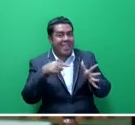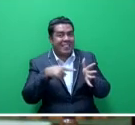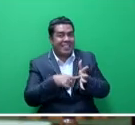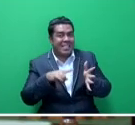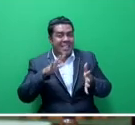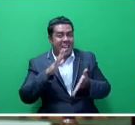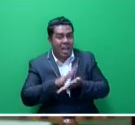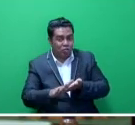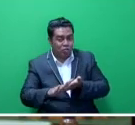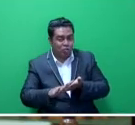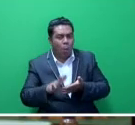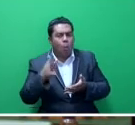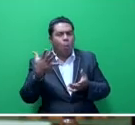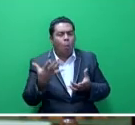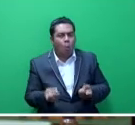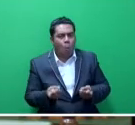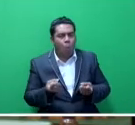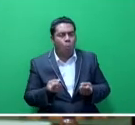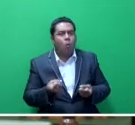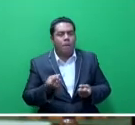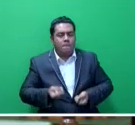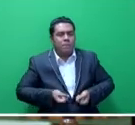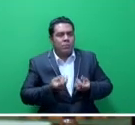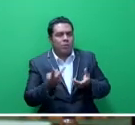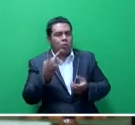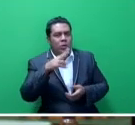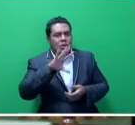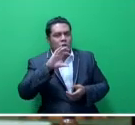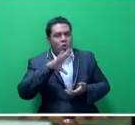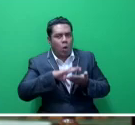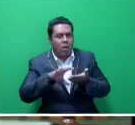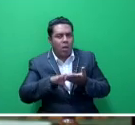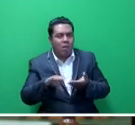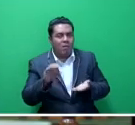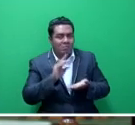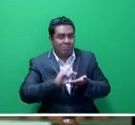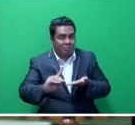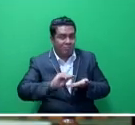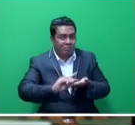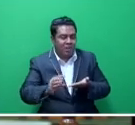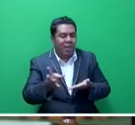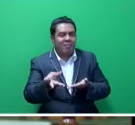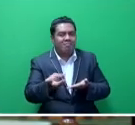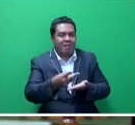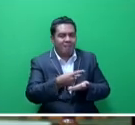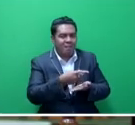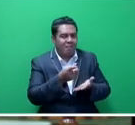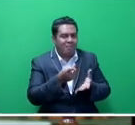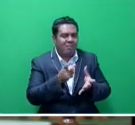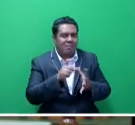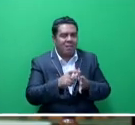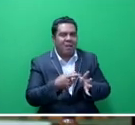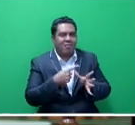data top-up of $20 a month to each Fijian student to assist them in their